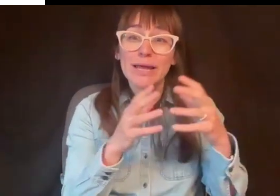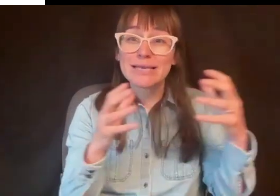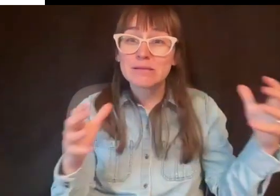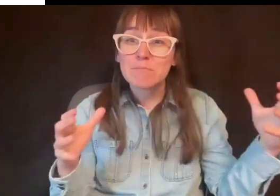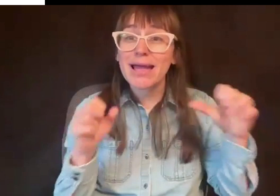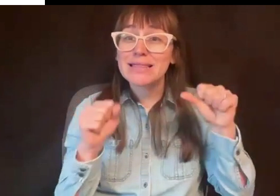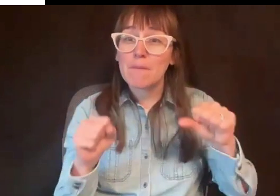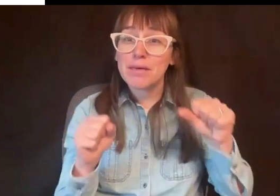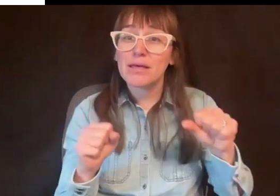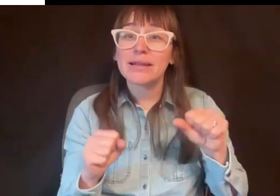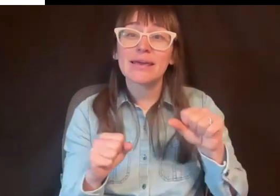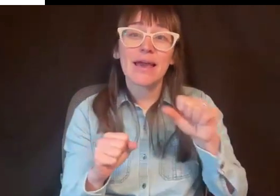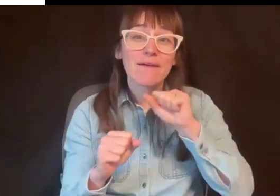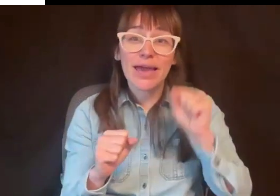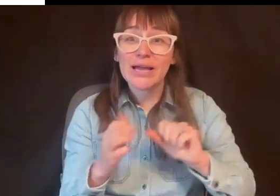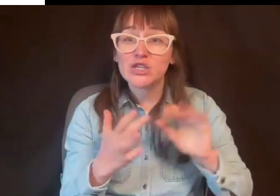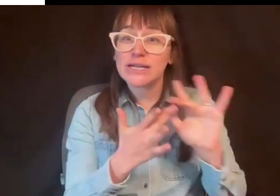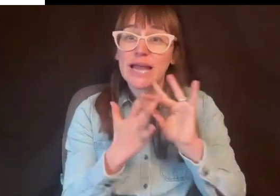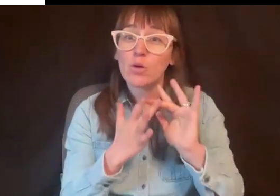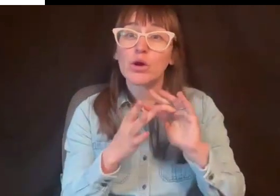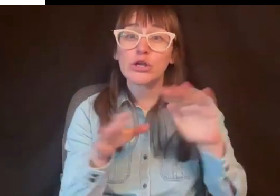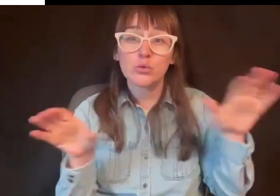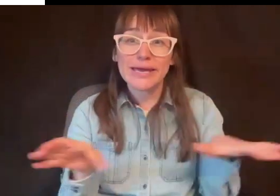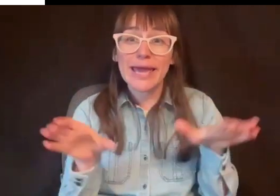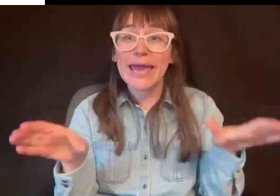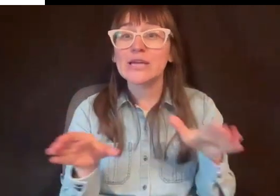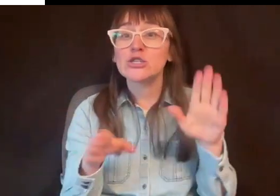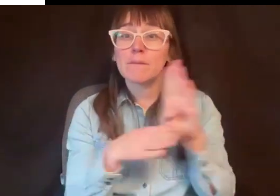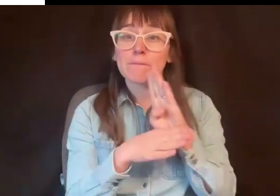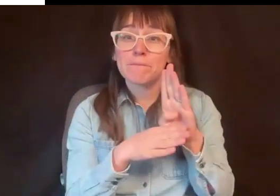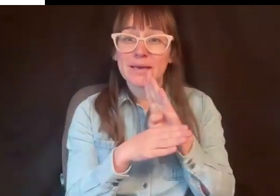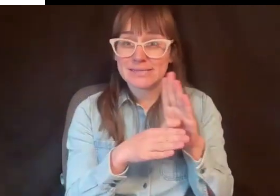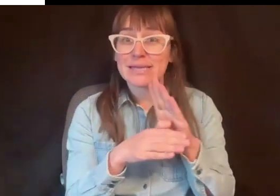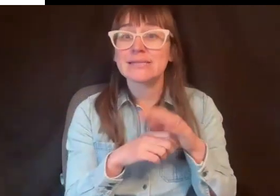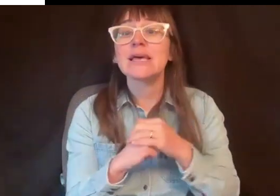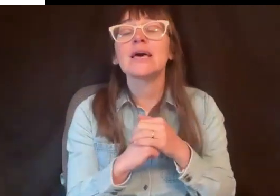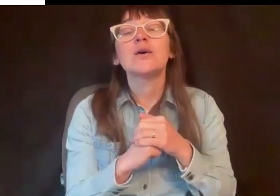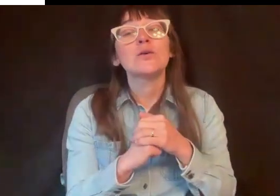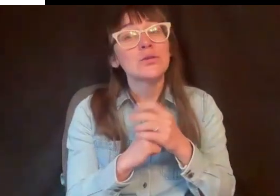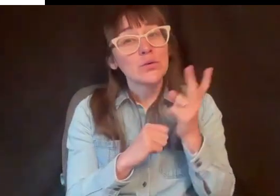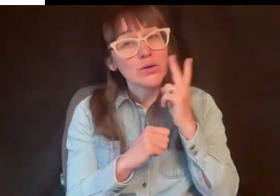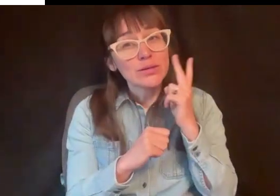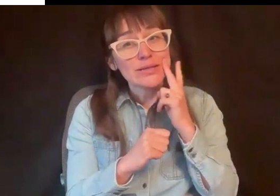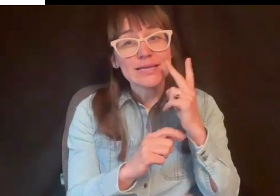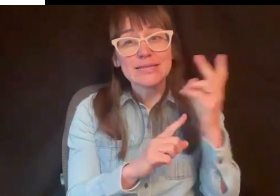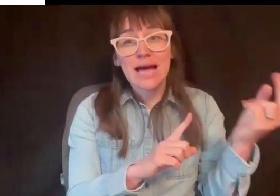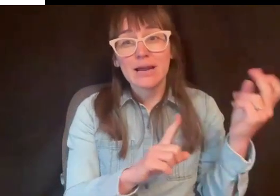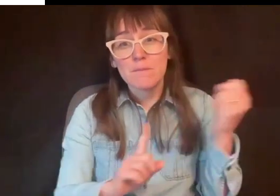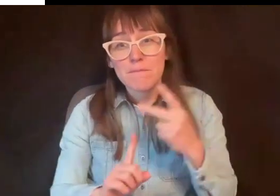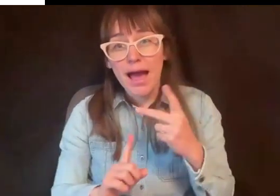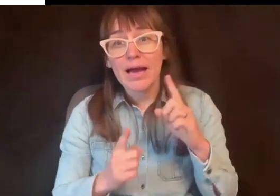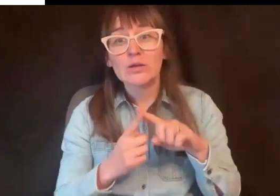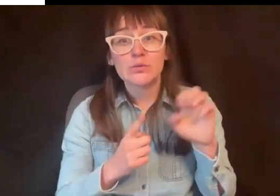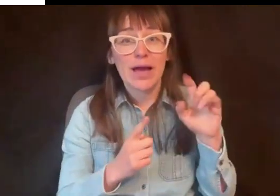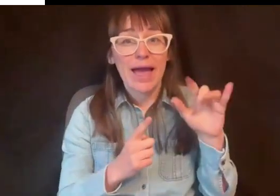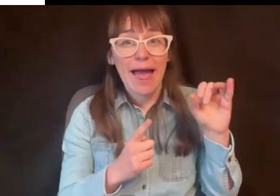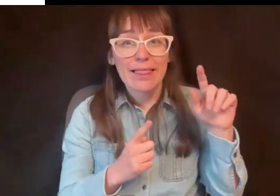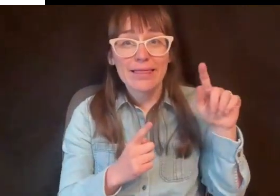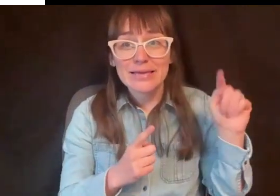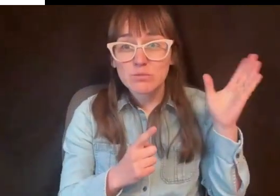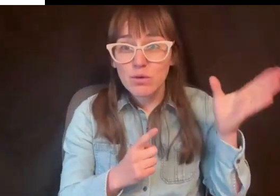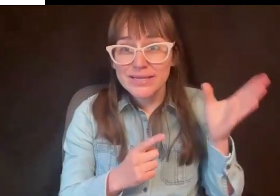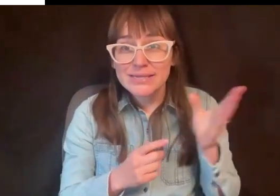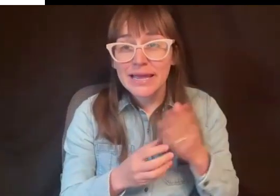aging network to engage in business activities. So you see what I'm saying here ties right back to what Elliot had been saying throughout